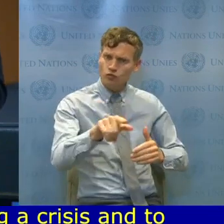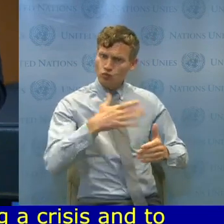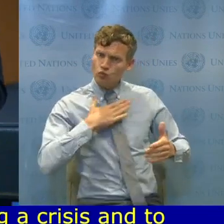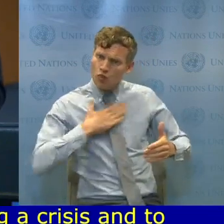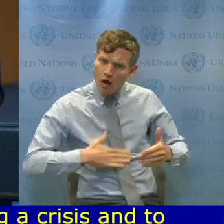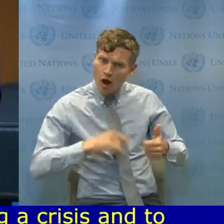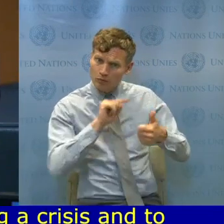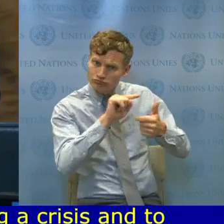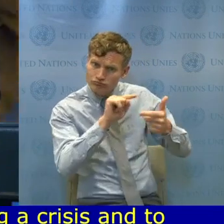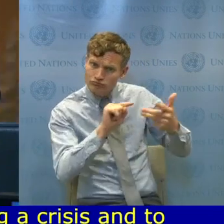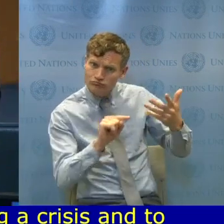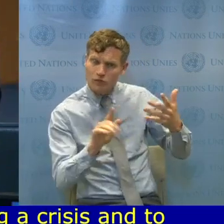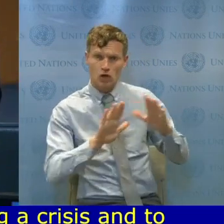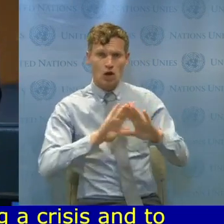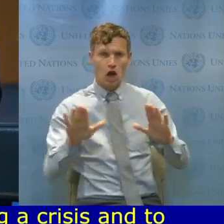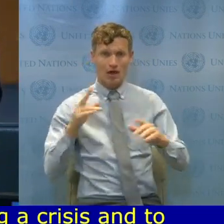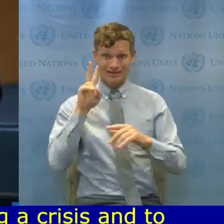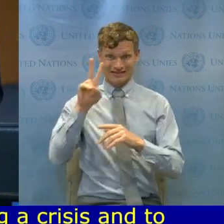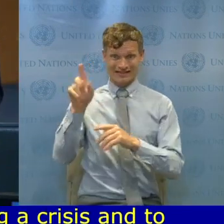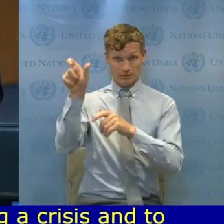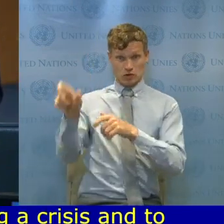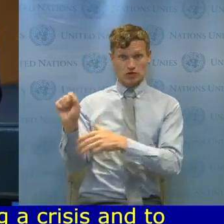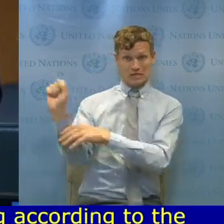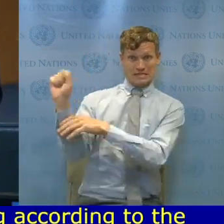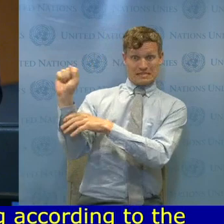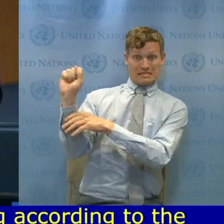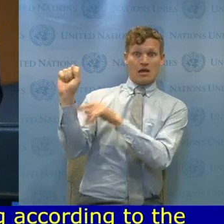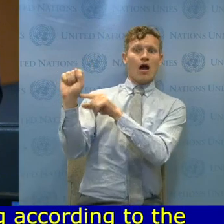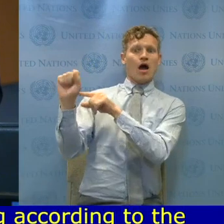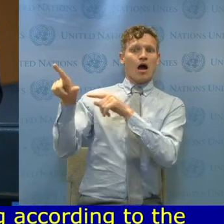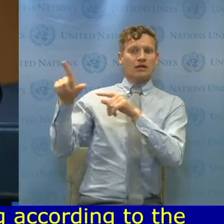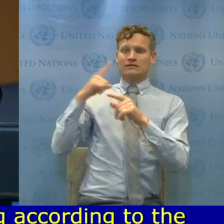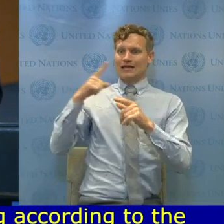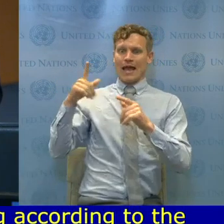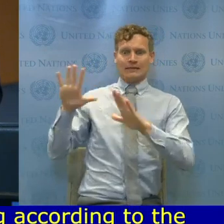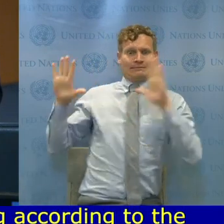someone as a danger to self and intervening against her will.